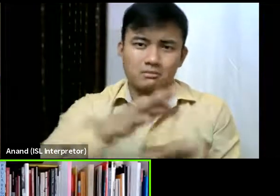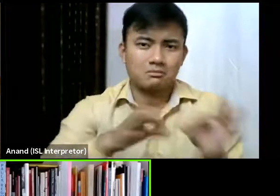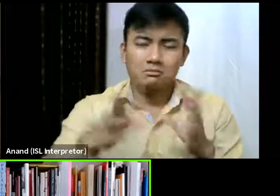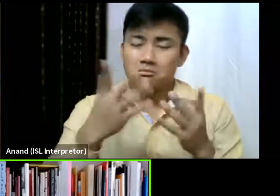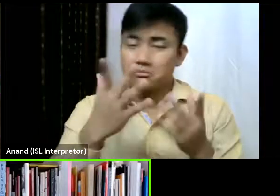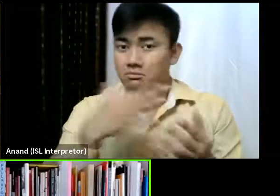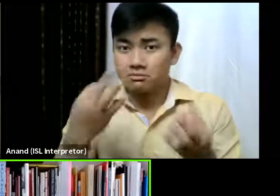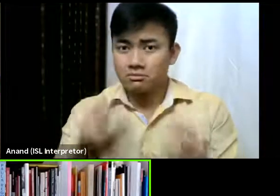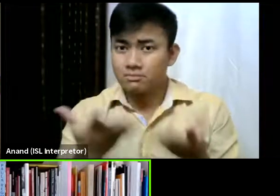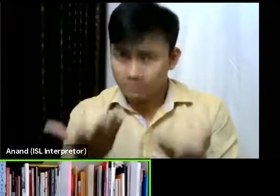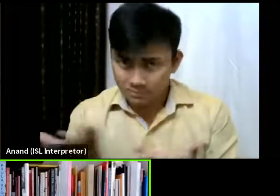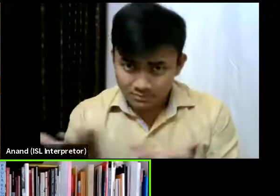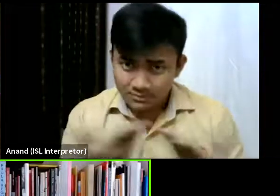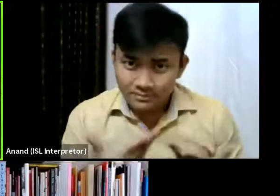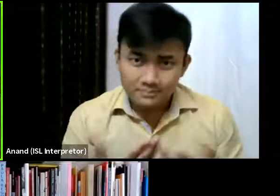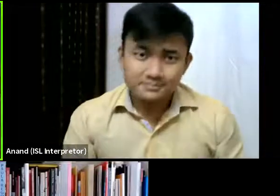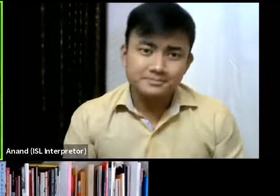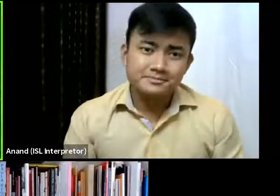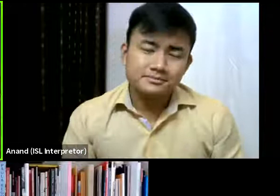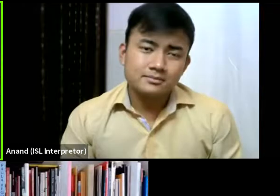when I finish this show.